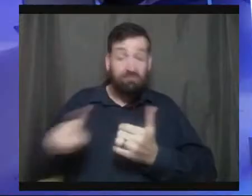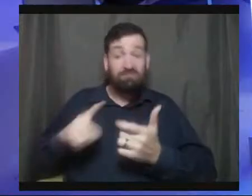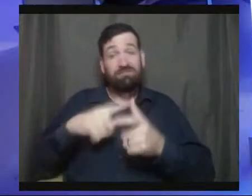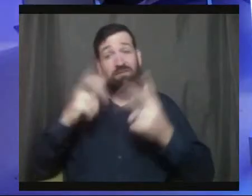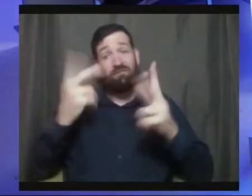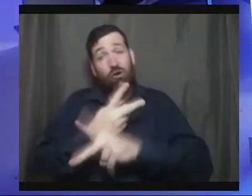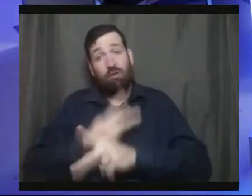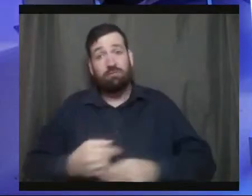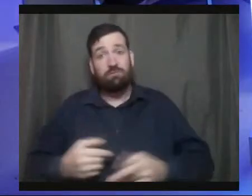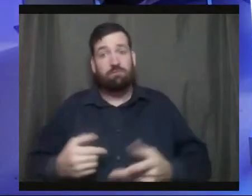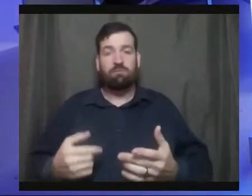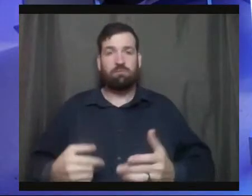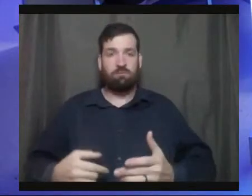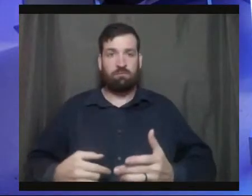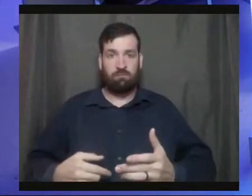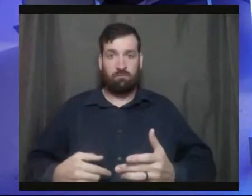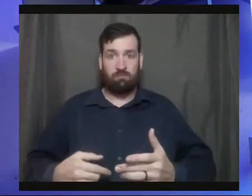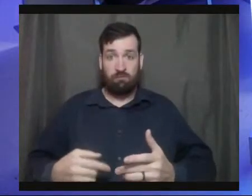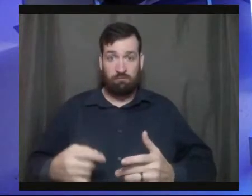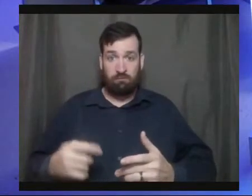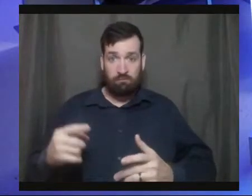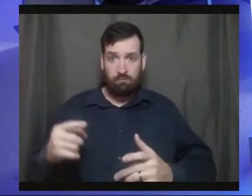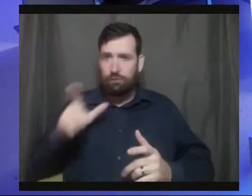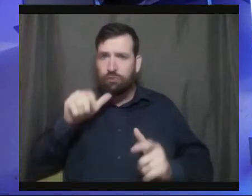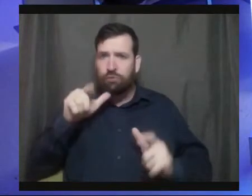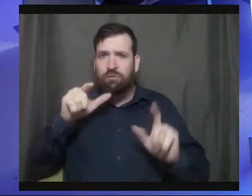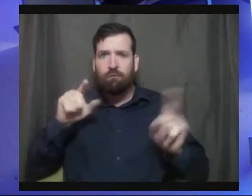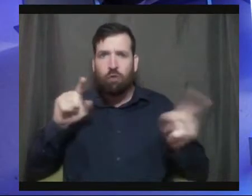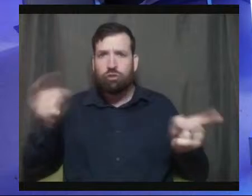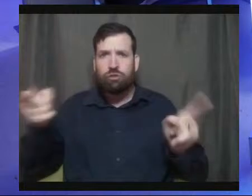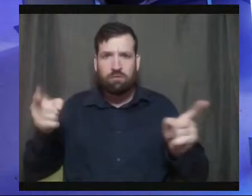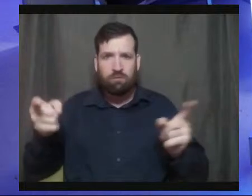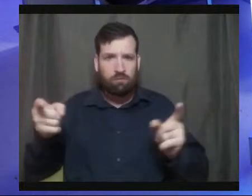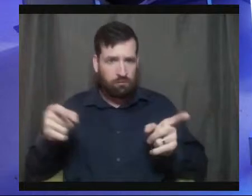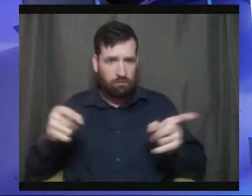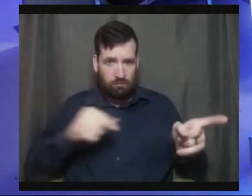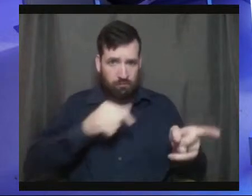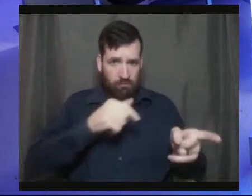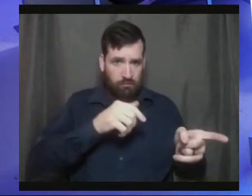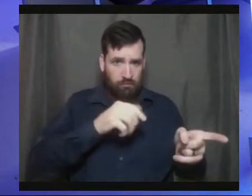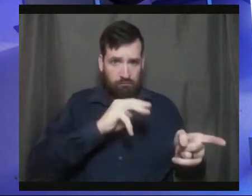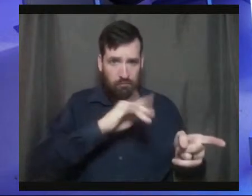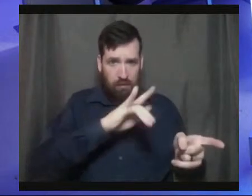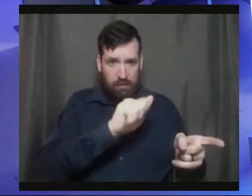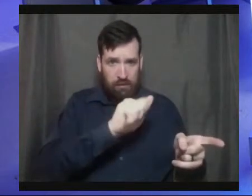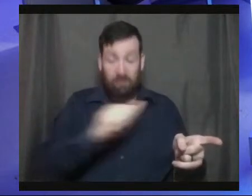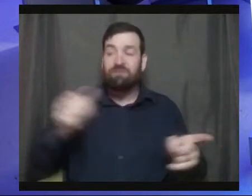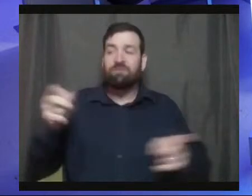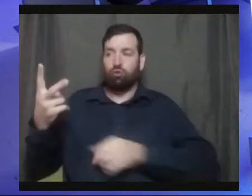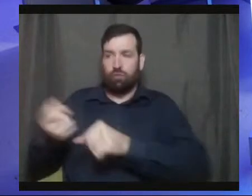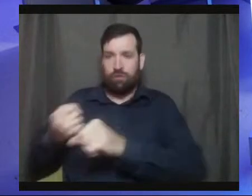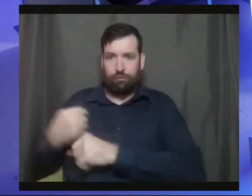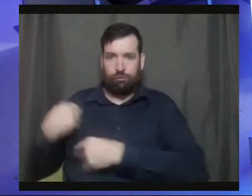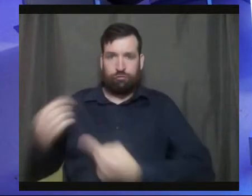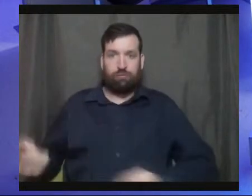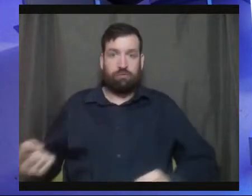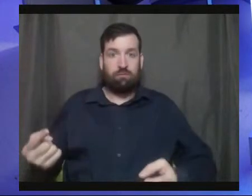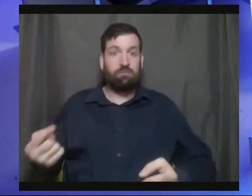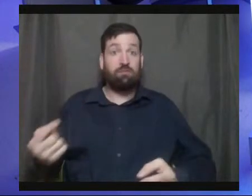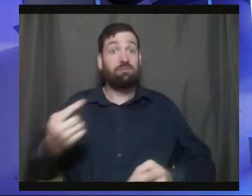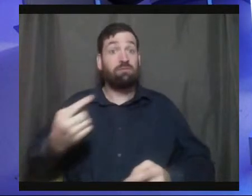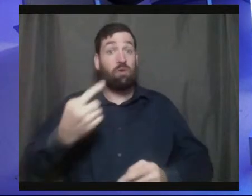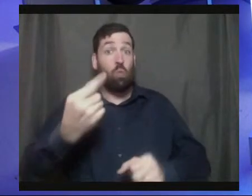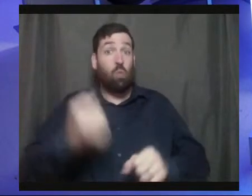one of you go first? And so did you have your surgery first and then you followed? 2 years. You're 2 years out. And someone who's just 1 year out is your